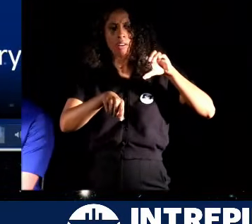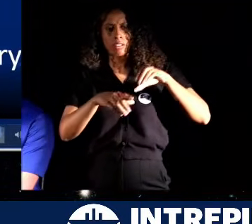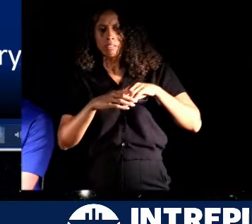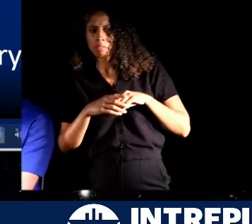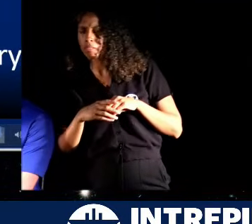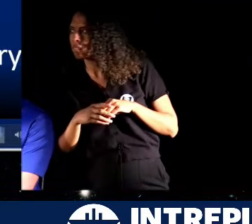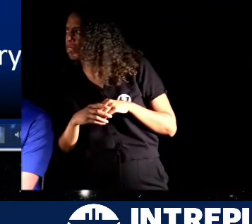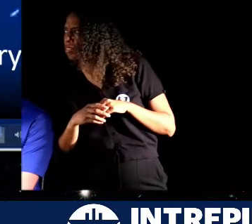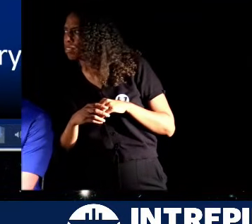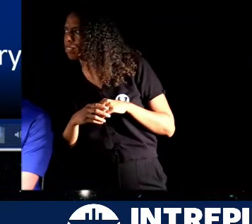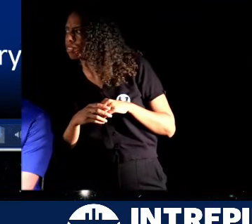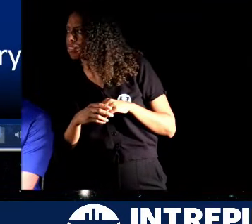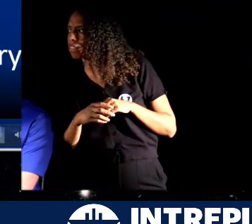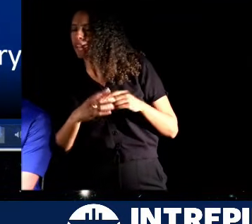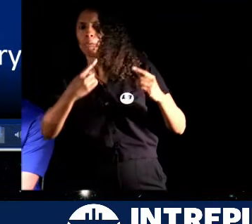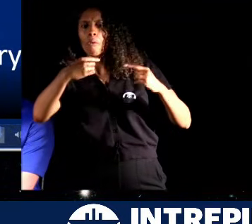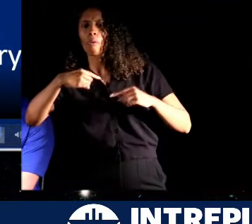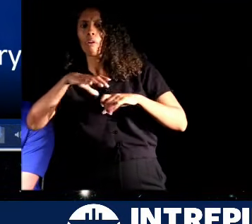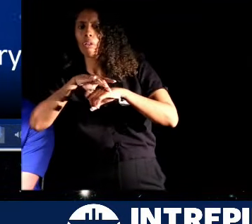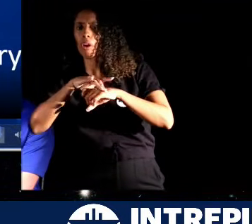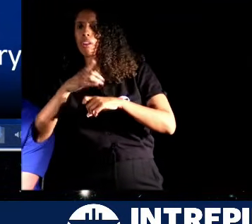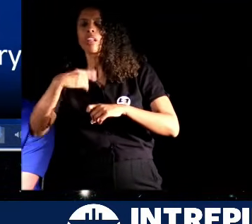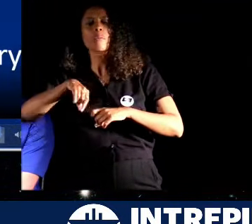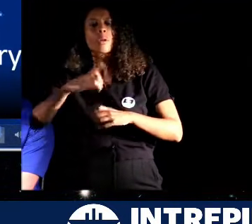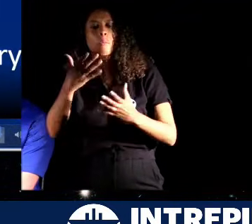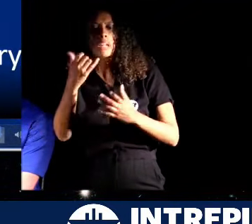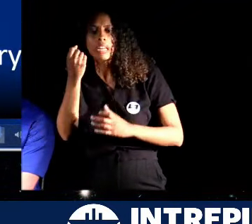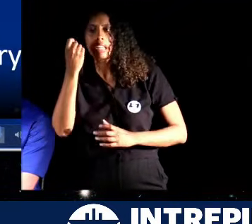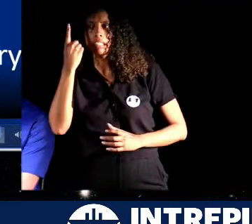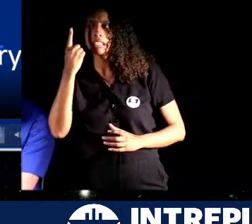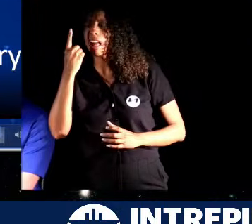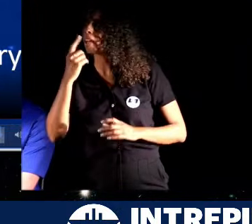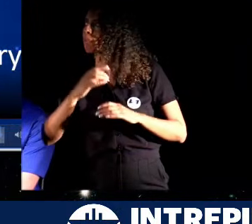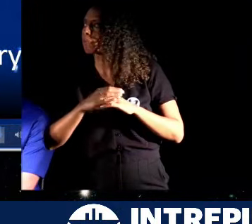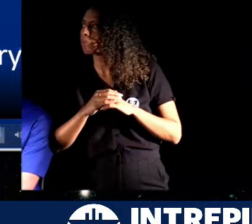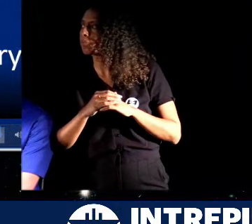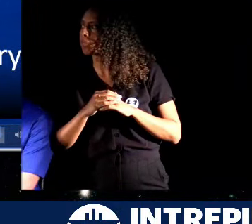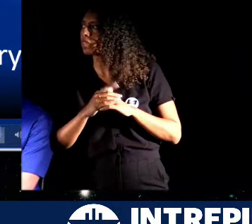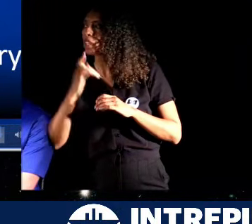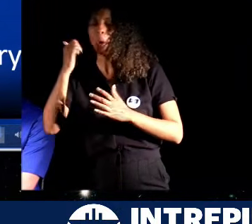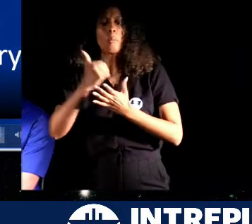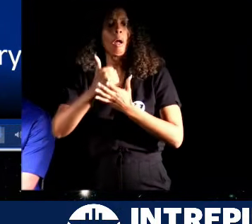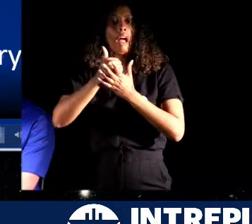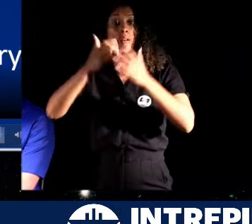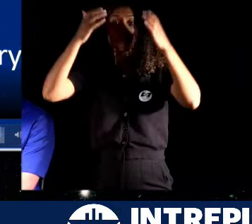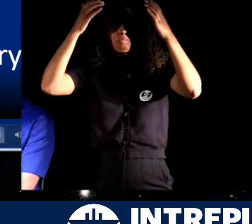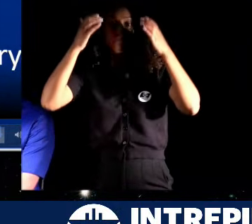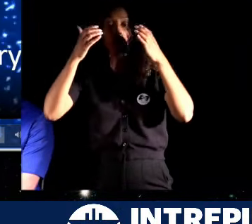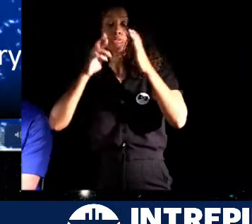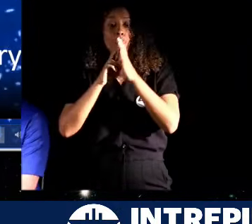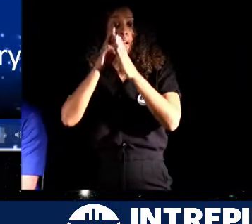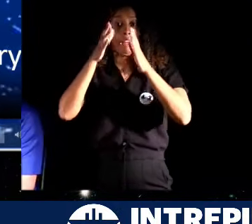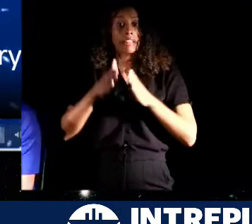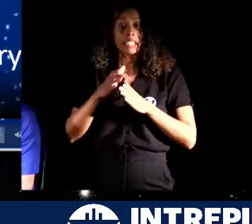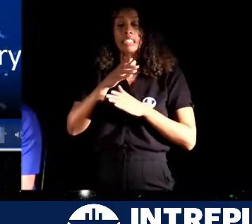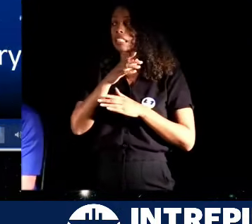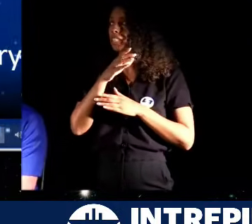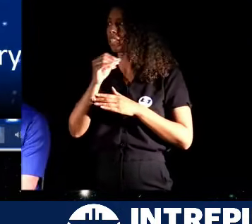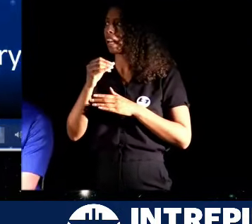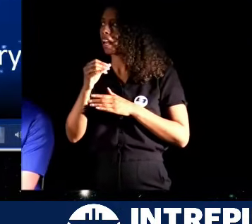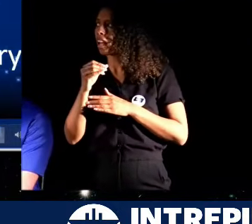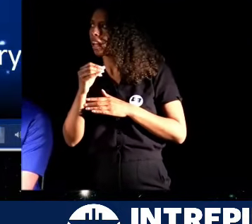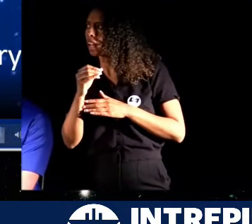light. And the reason we want to understand that will help us to help astronauts and also to safeguard